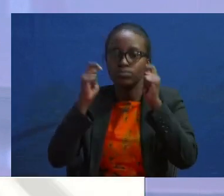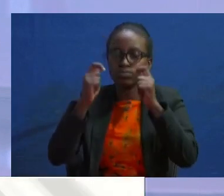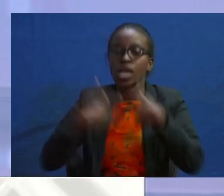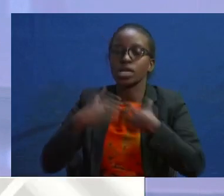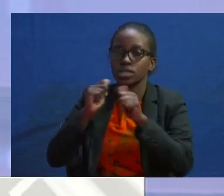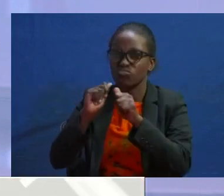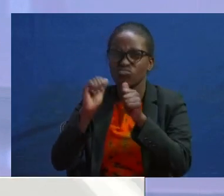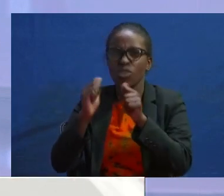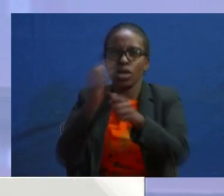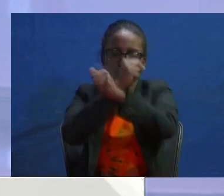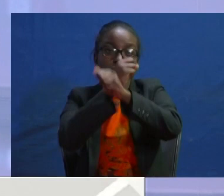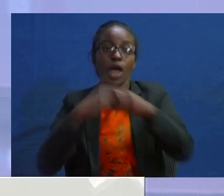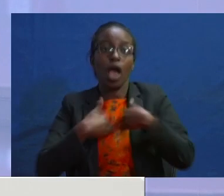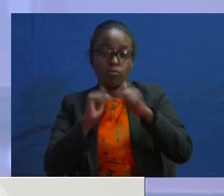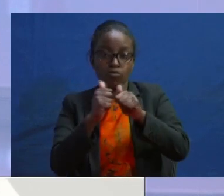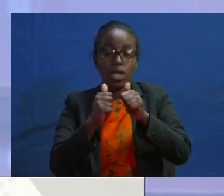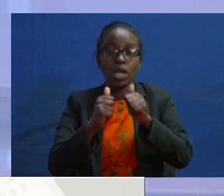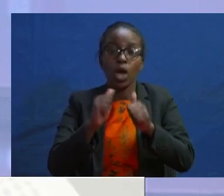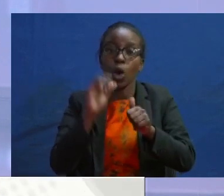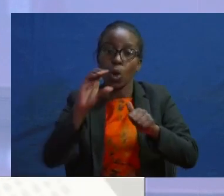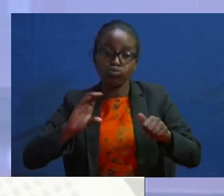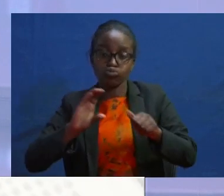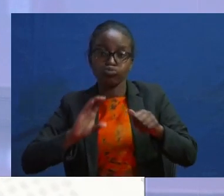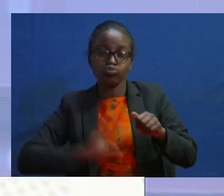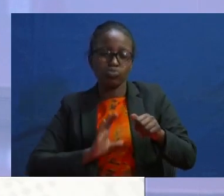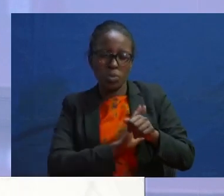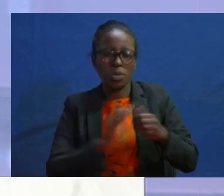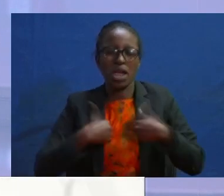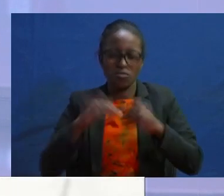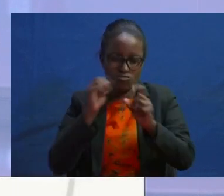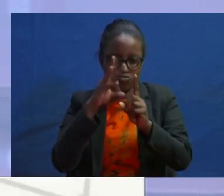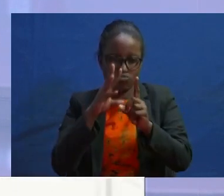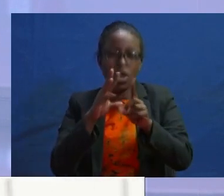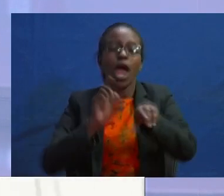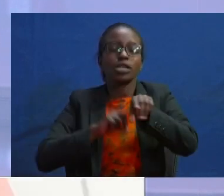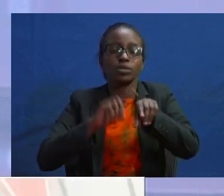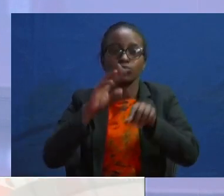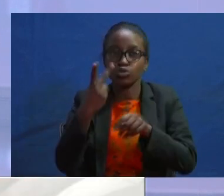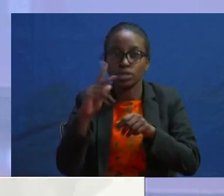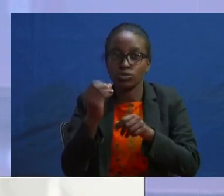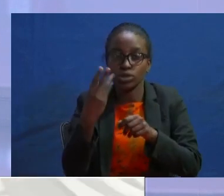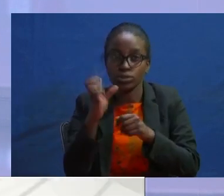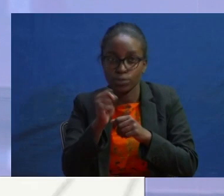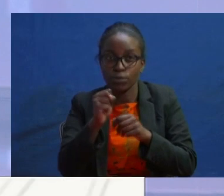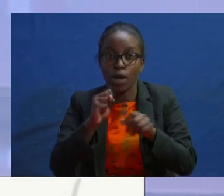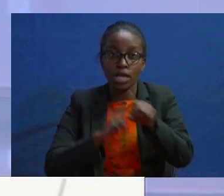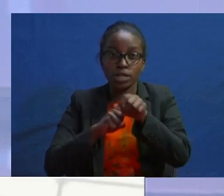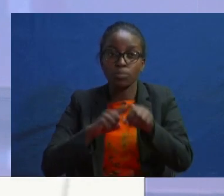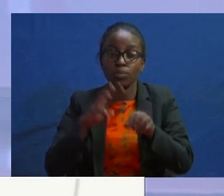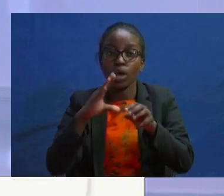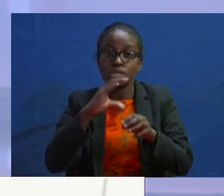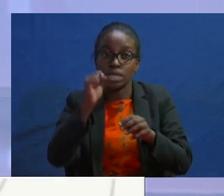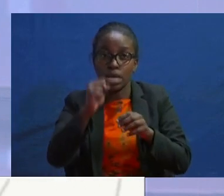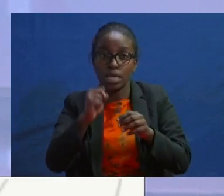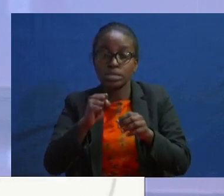Africa Union Commission chairmanship come February 2025. In a joint press briefing, Prime Cabinet Secretary